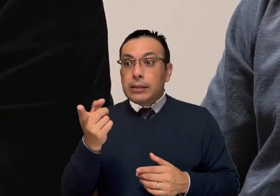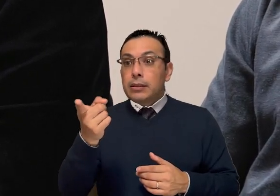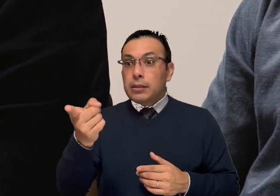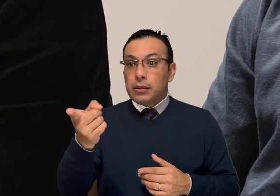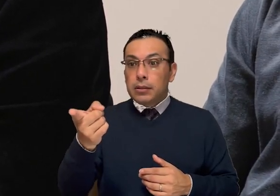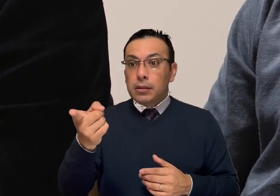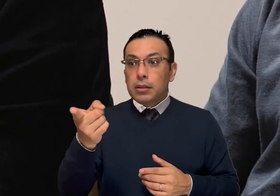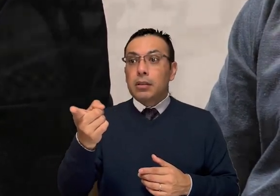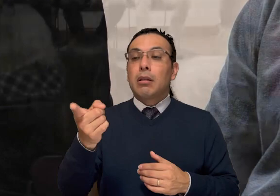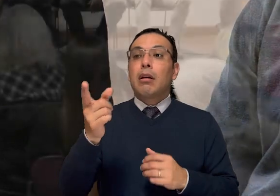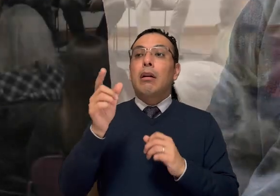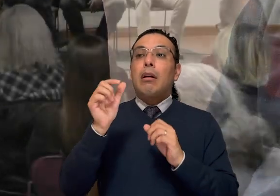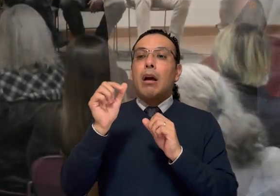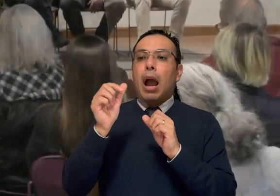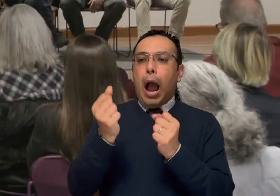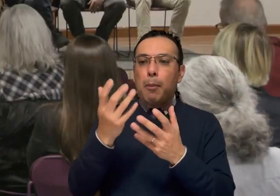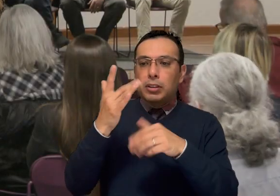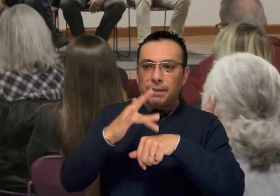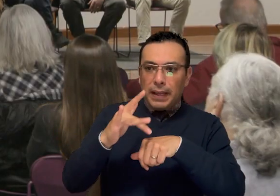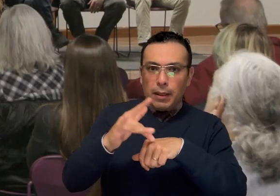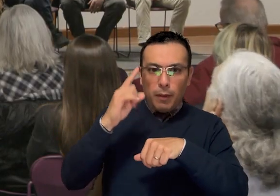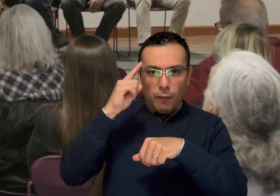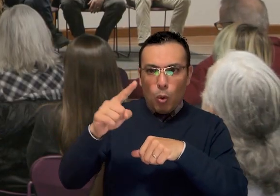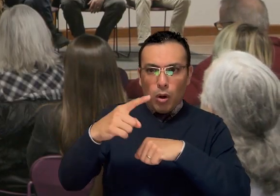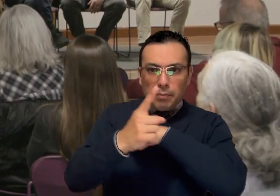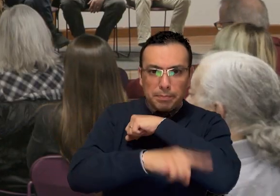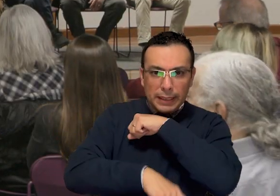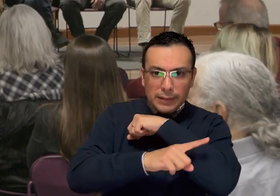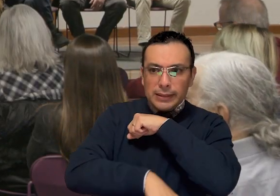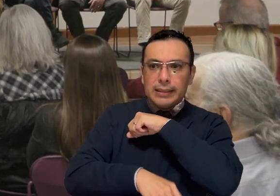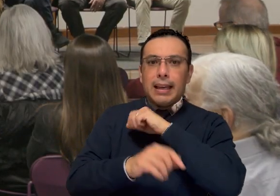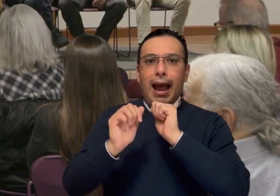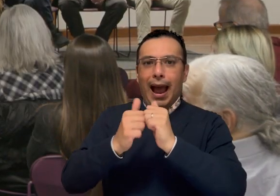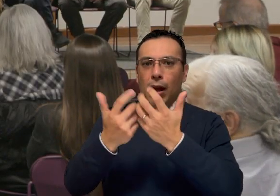penalty and how that works. Thank you.